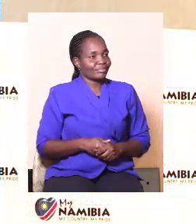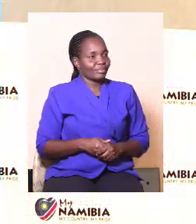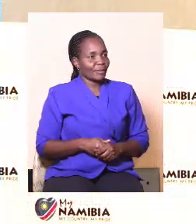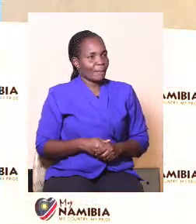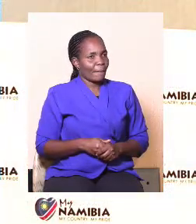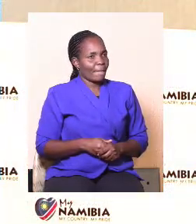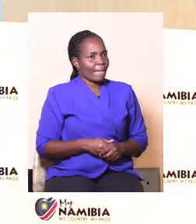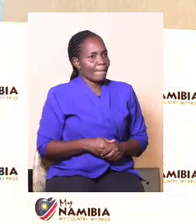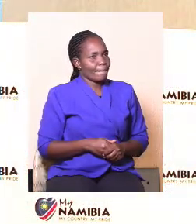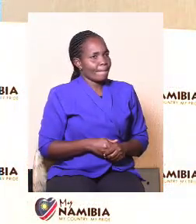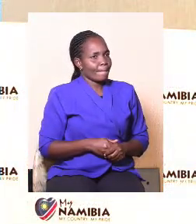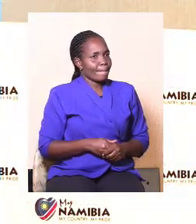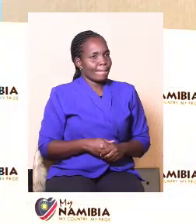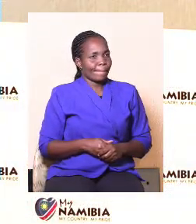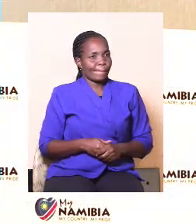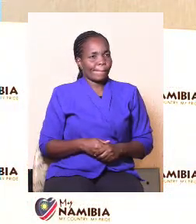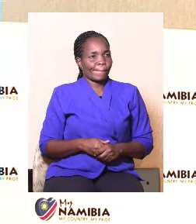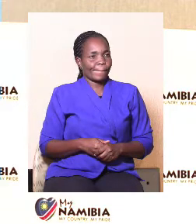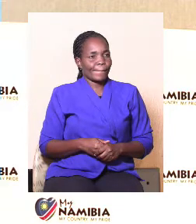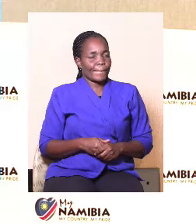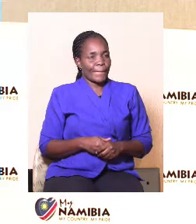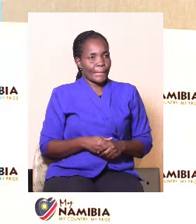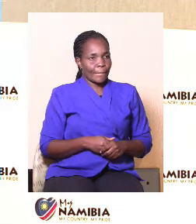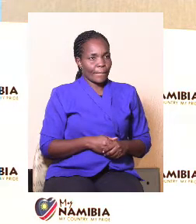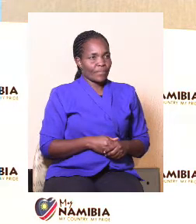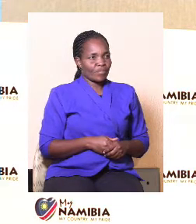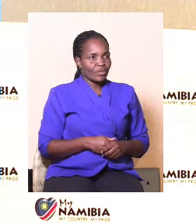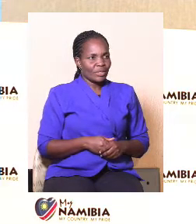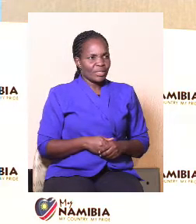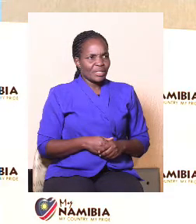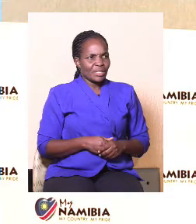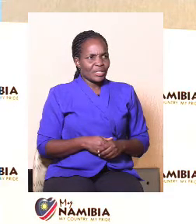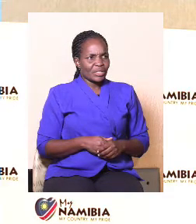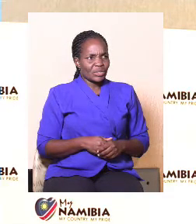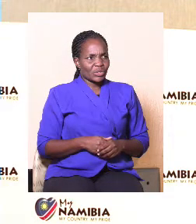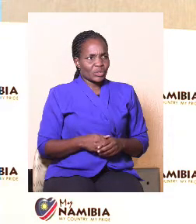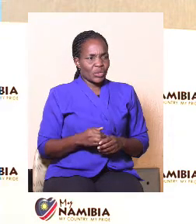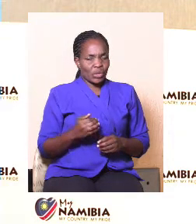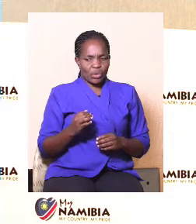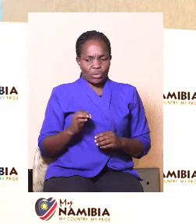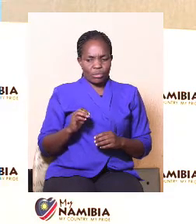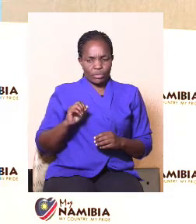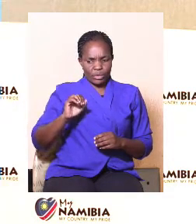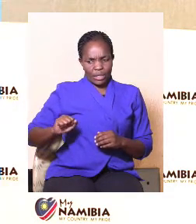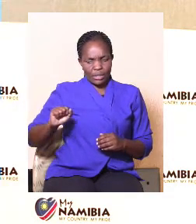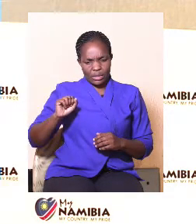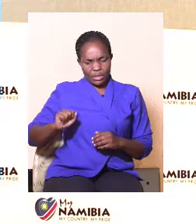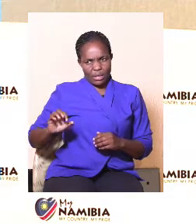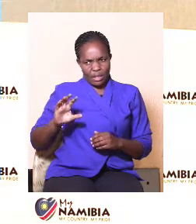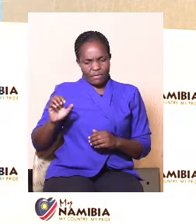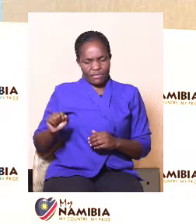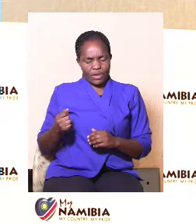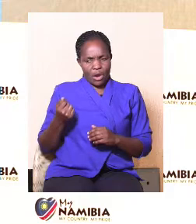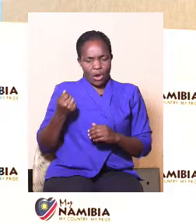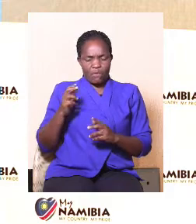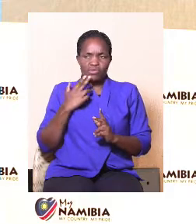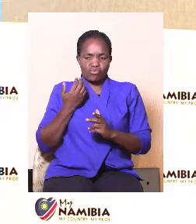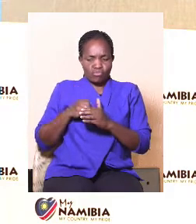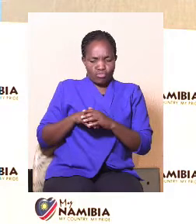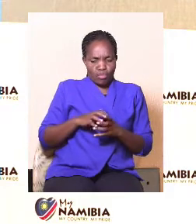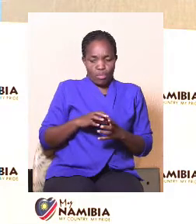There was a question on money leaving South Africa. That's why the rand is depreciating, is weakening.